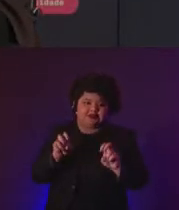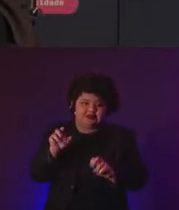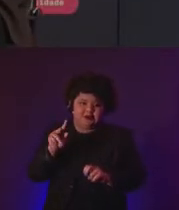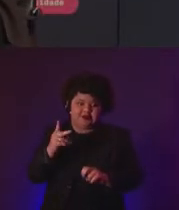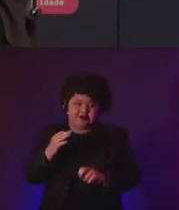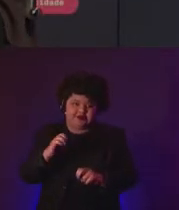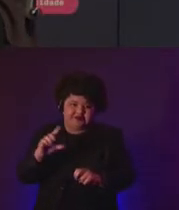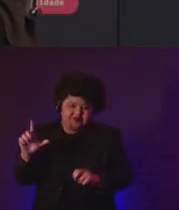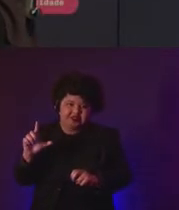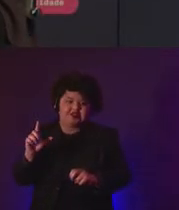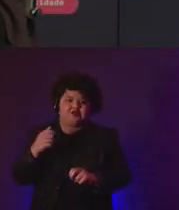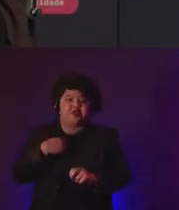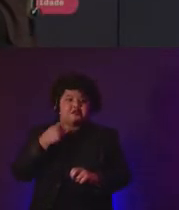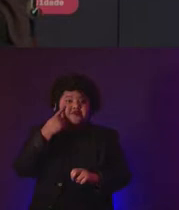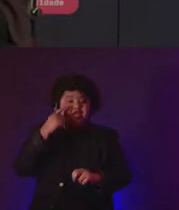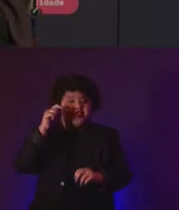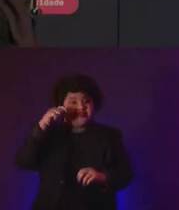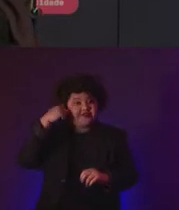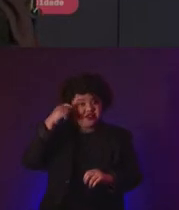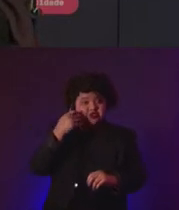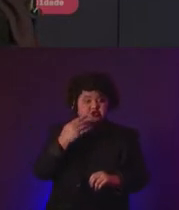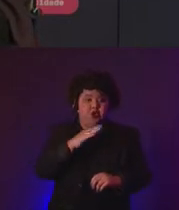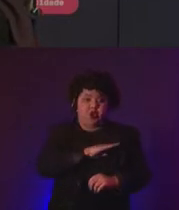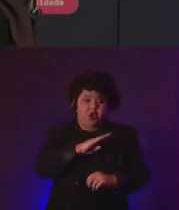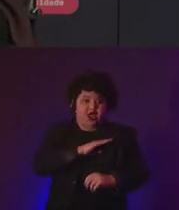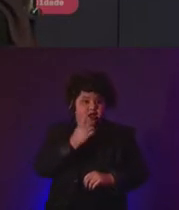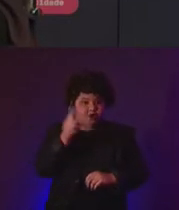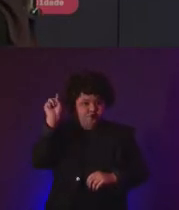video. It's the last video.